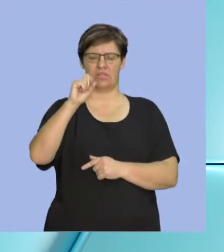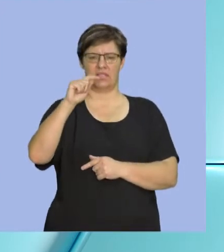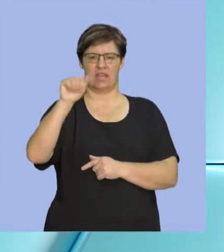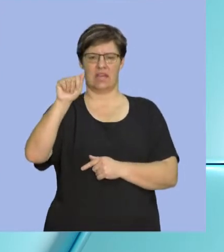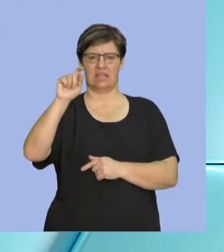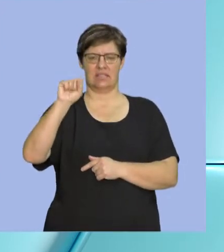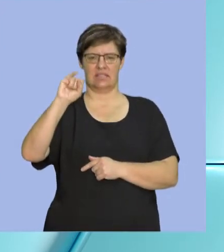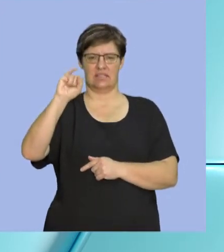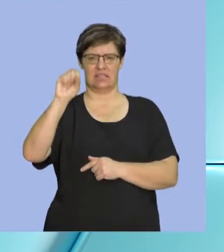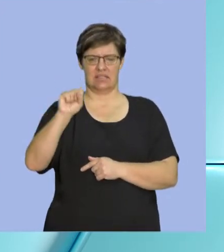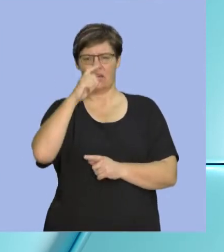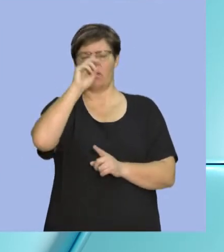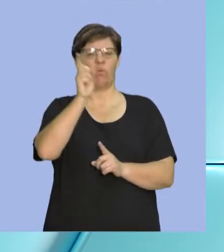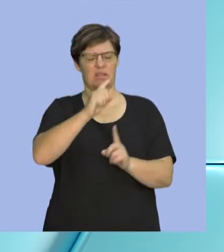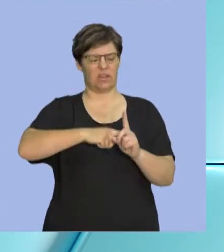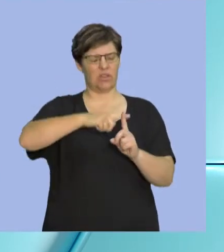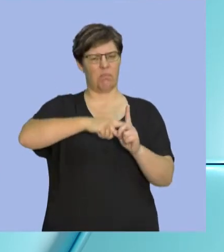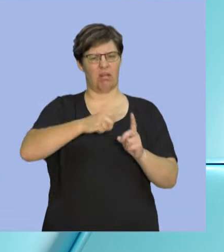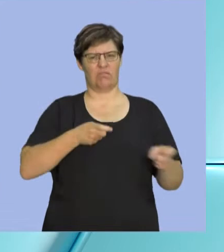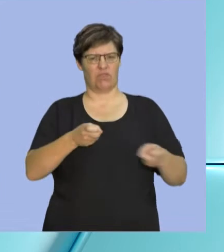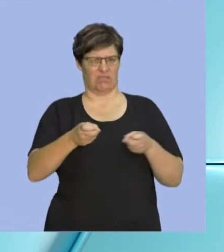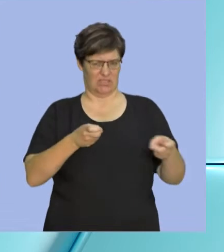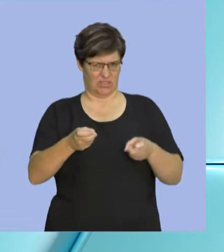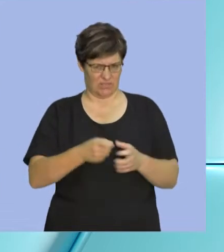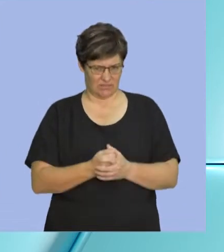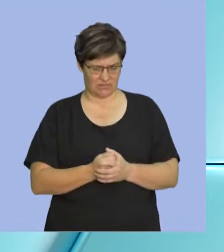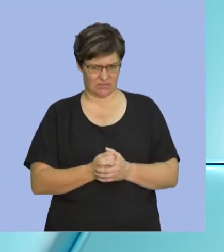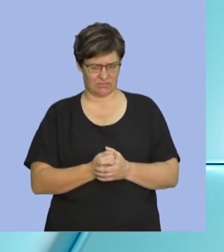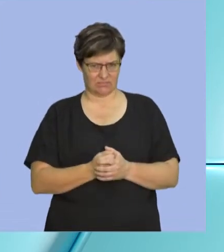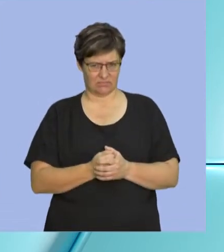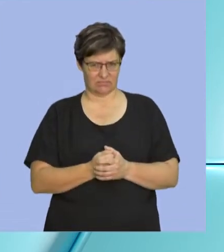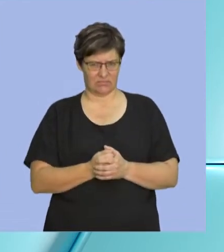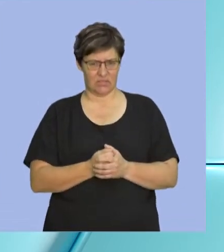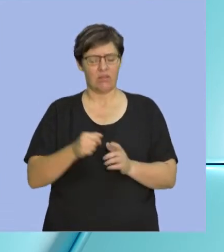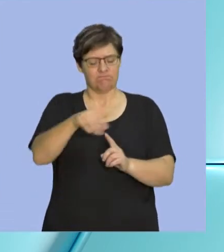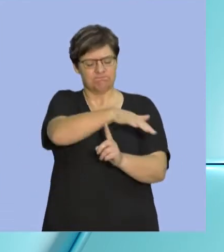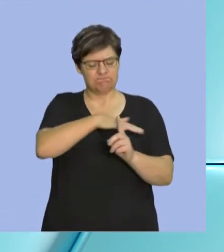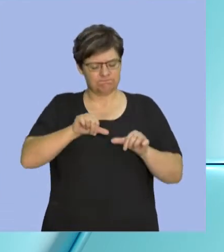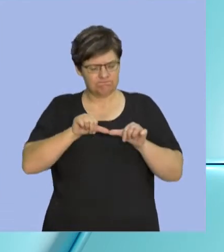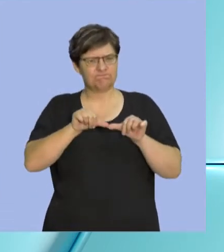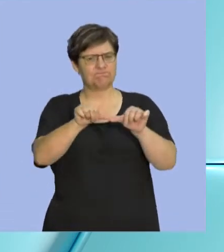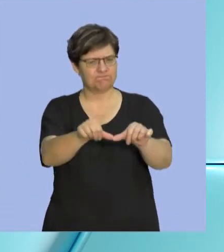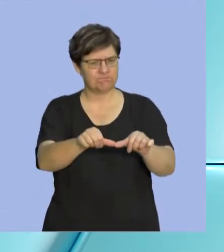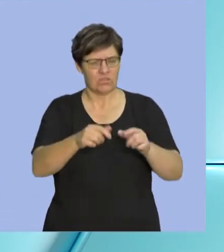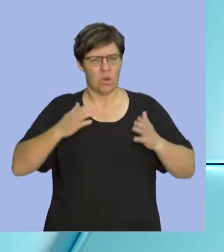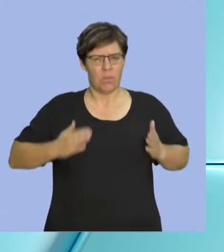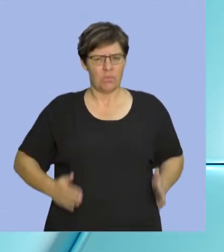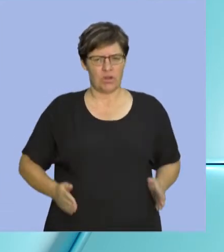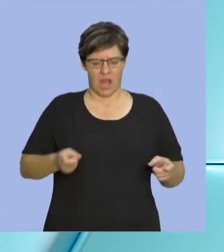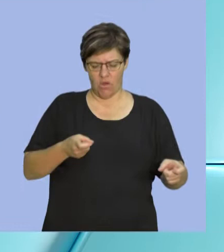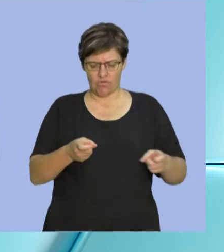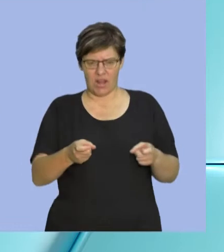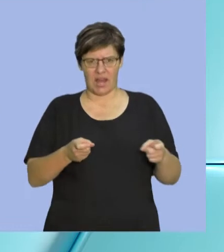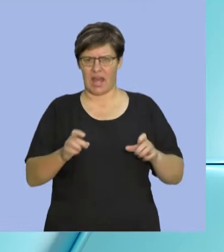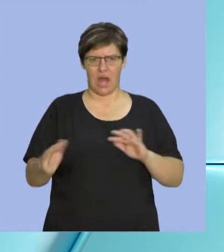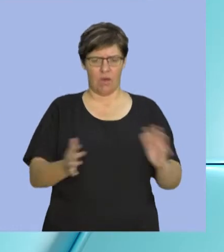at thermoregulation. Quite an interesting concept, how the body regulates our temperature. In the